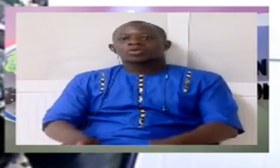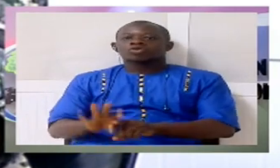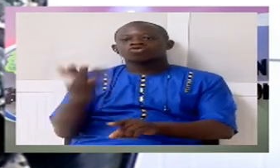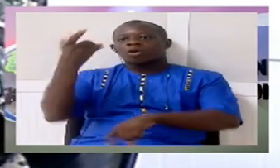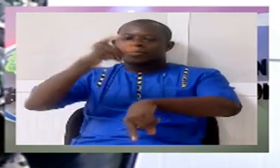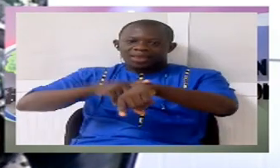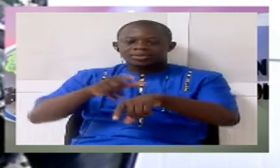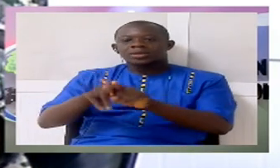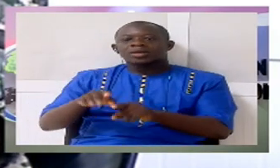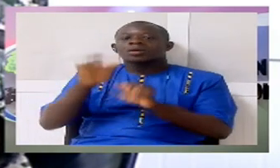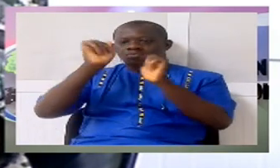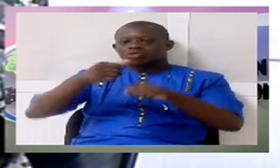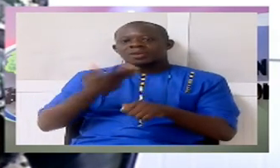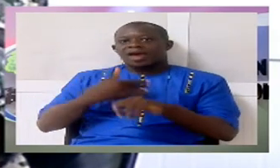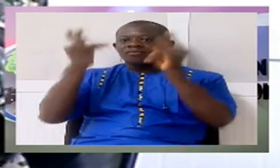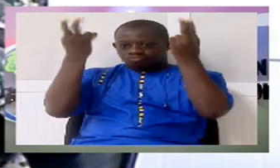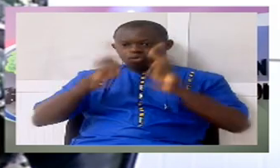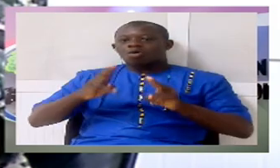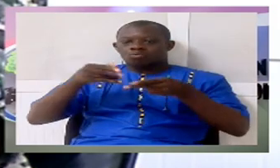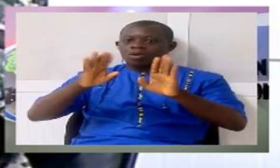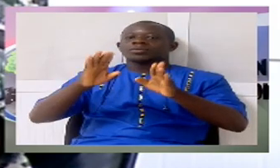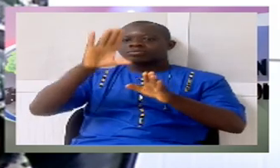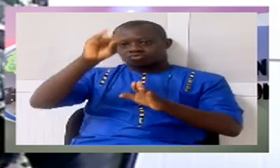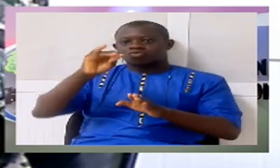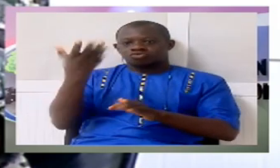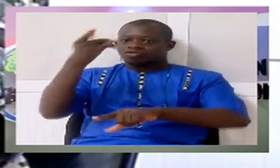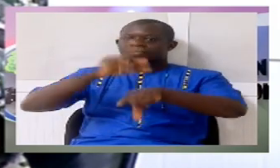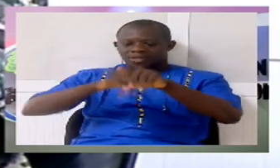Sometimes they may have acted lawfully.